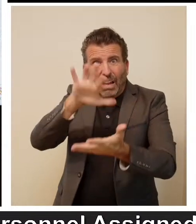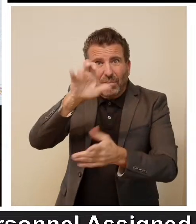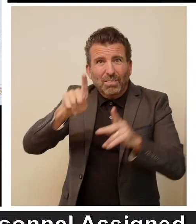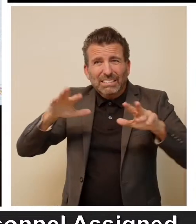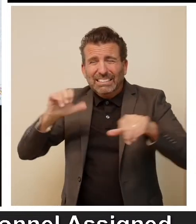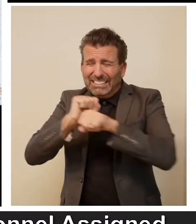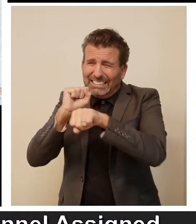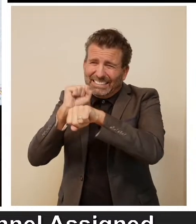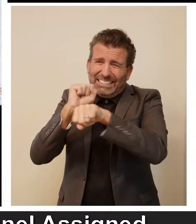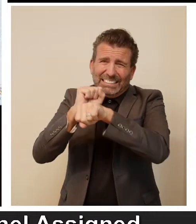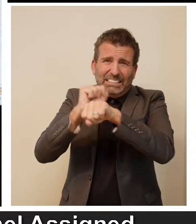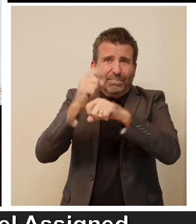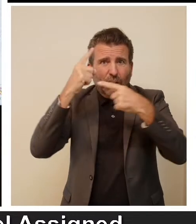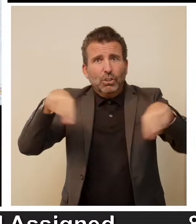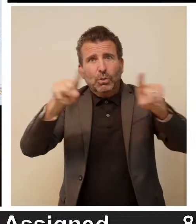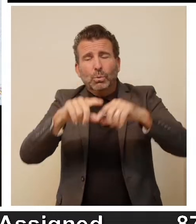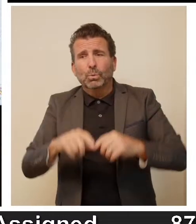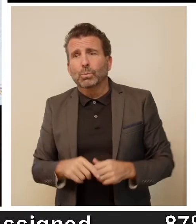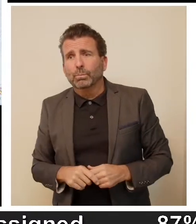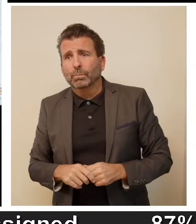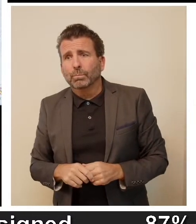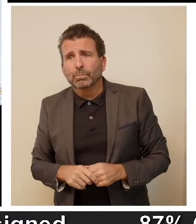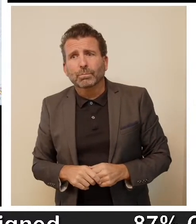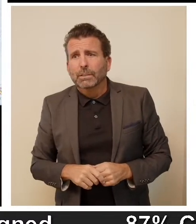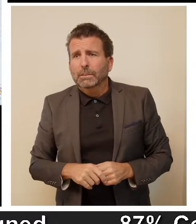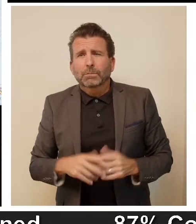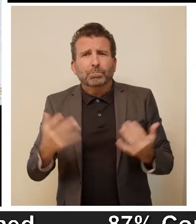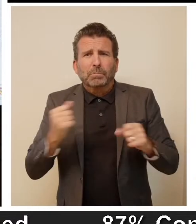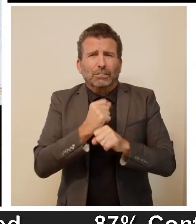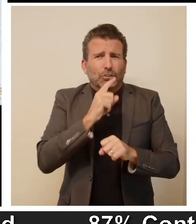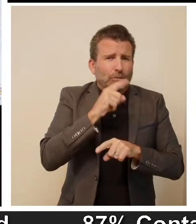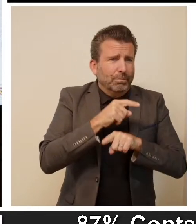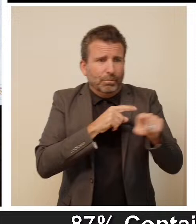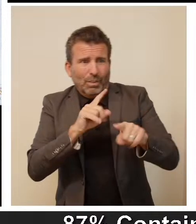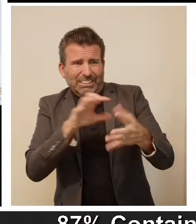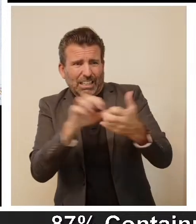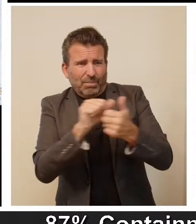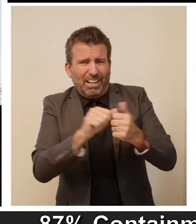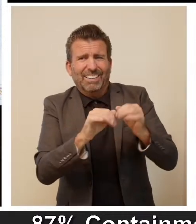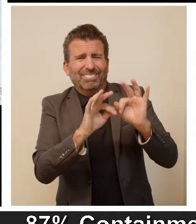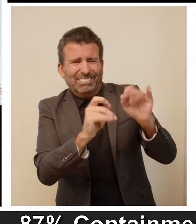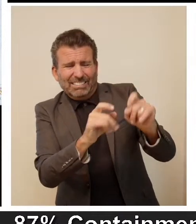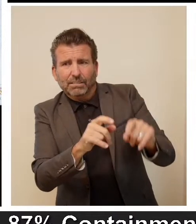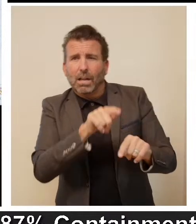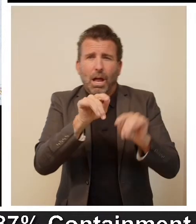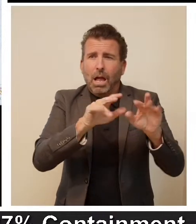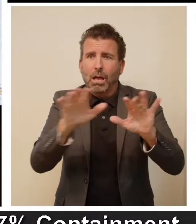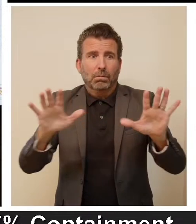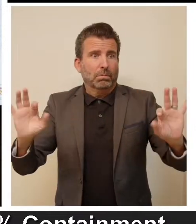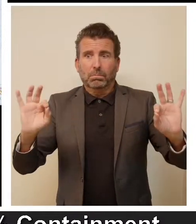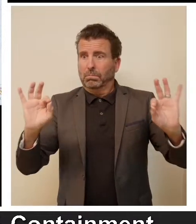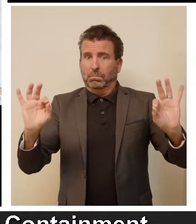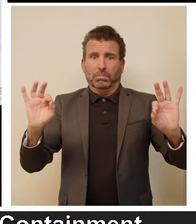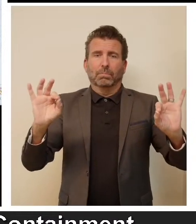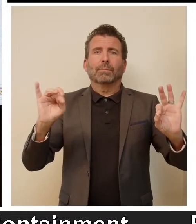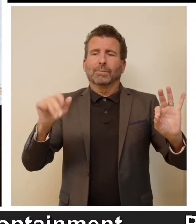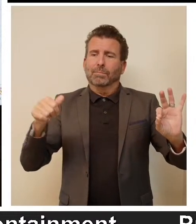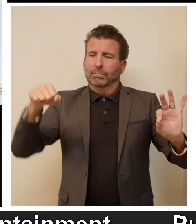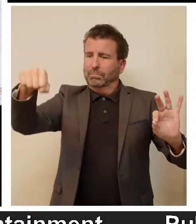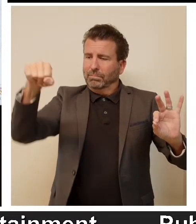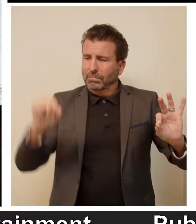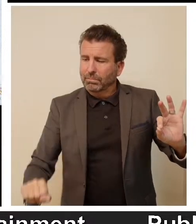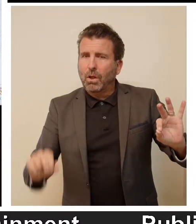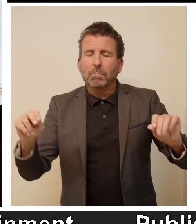and restoring power. We are very grateful for the continued efforts of the firefighters and other first